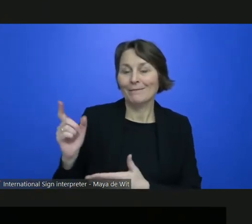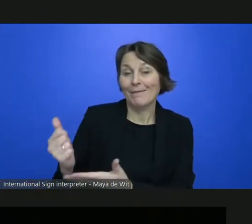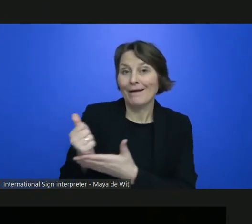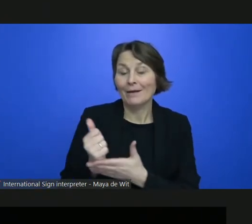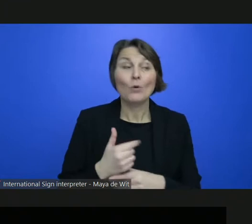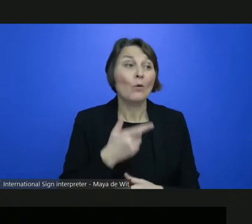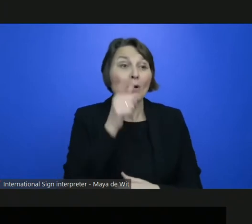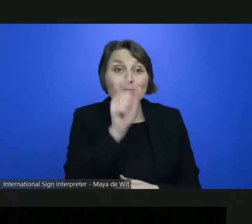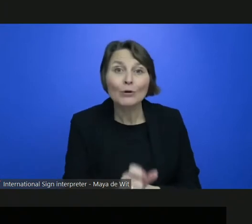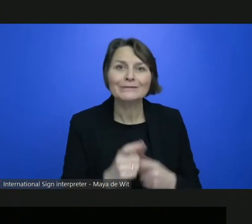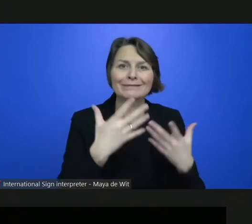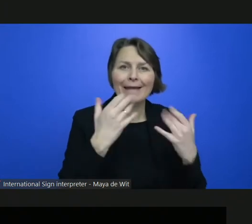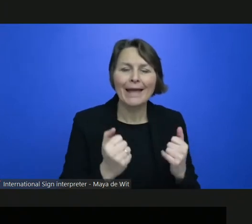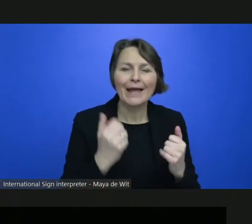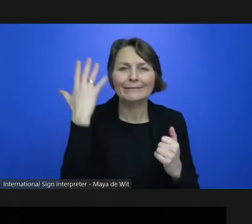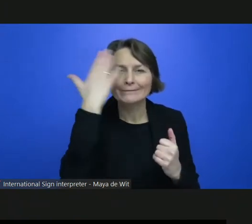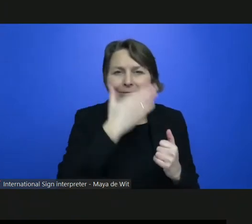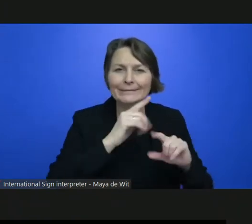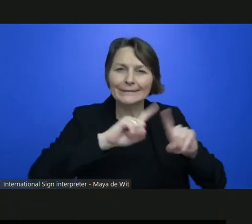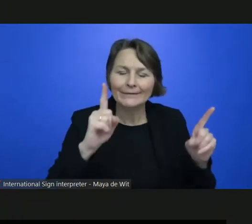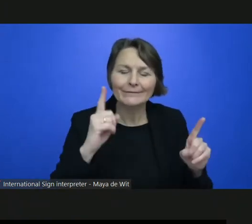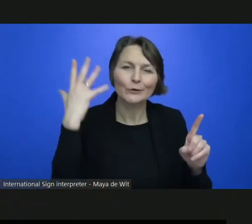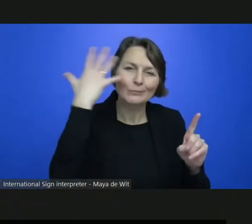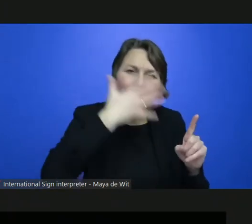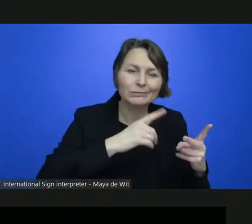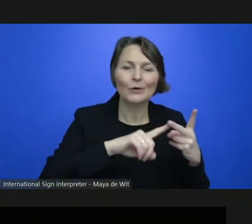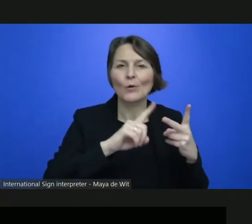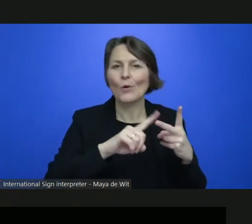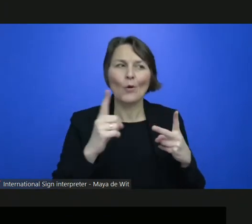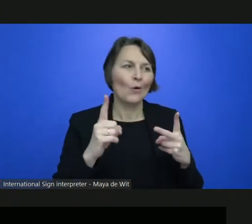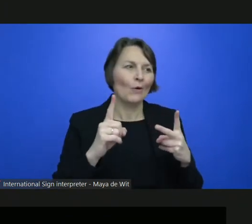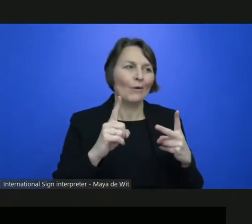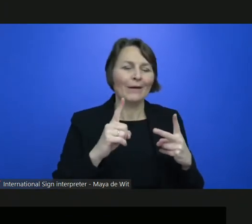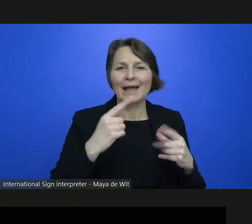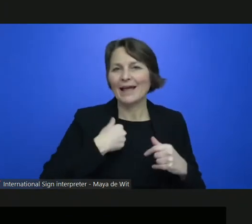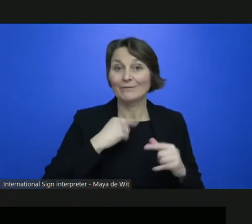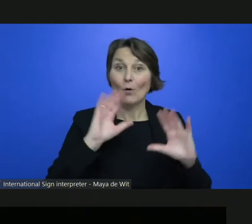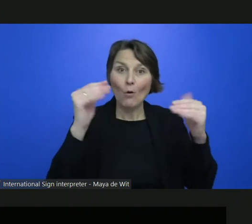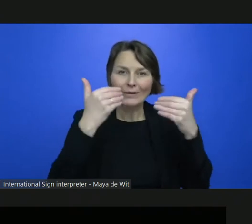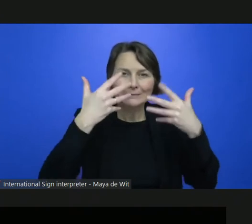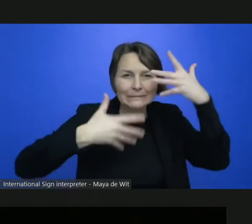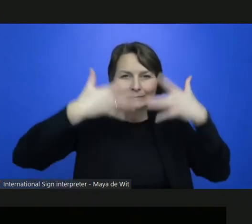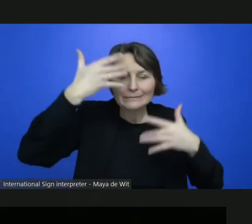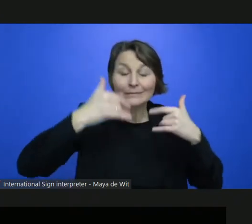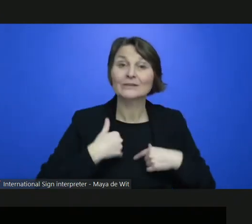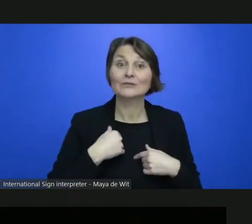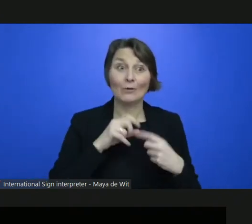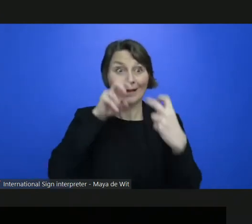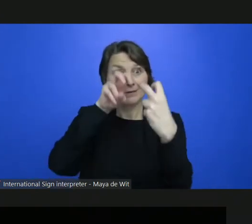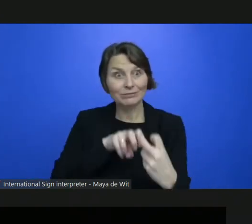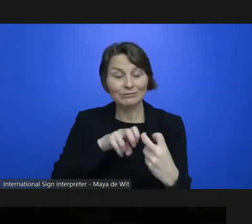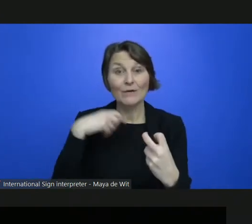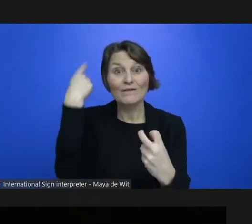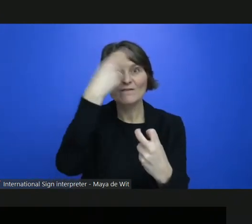acid burns, Down syndrome, how do they get through a video interview when their face doesn't register as a face?